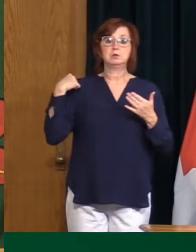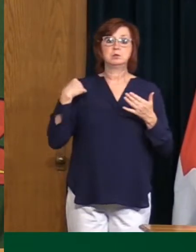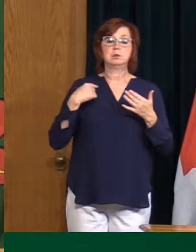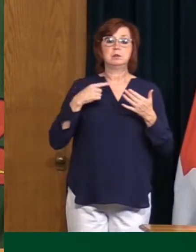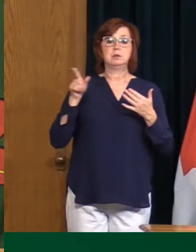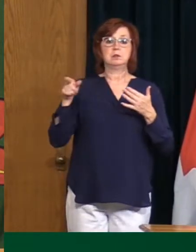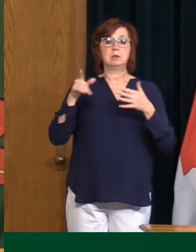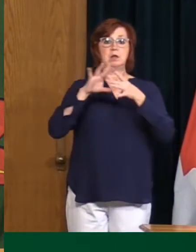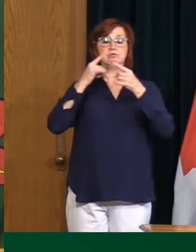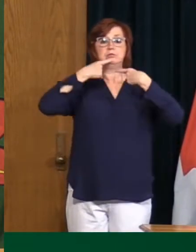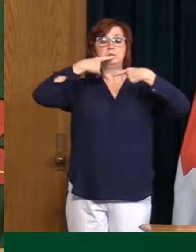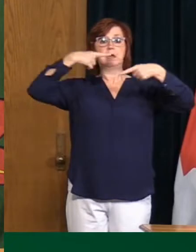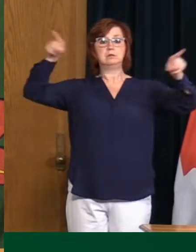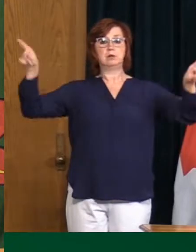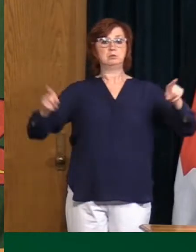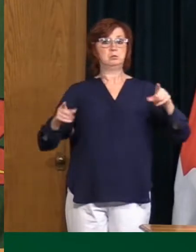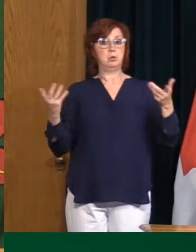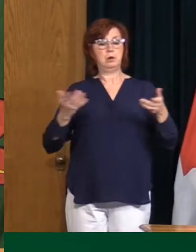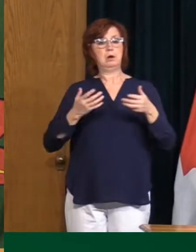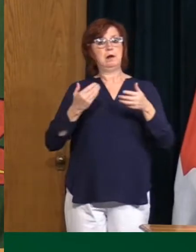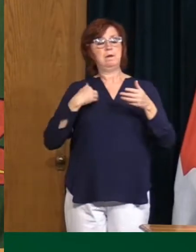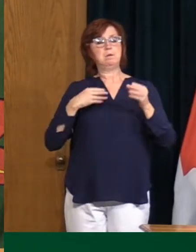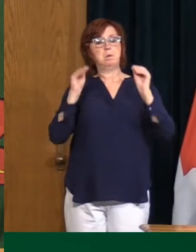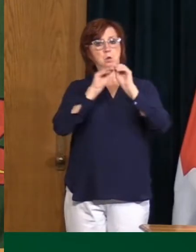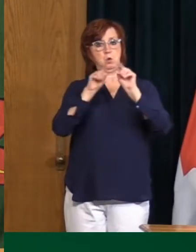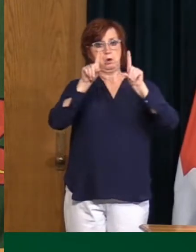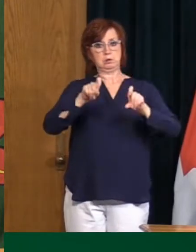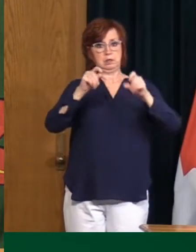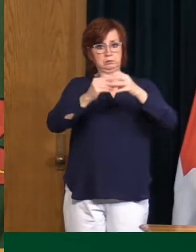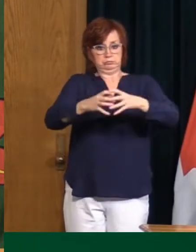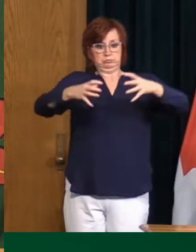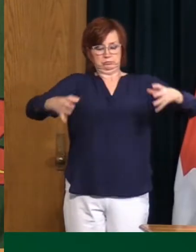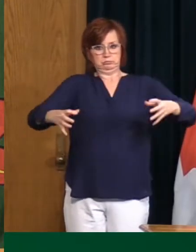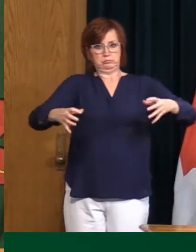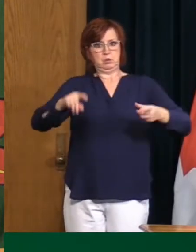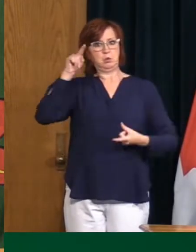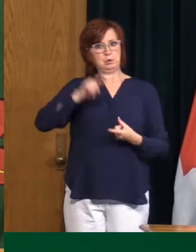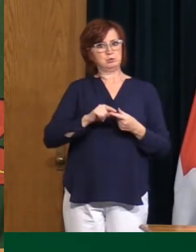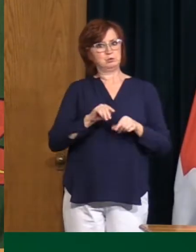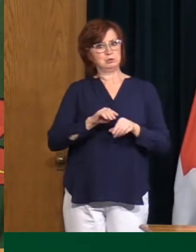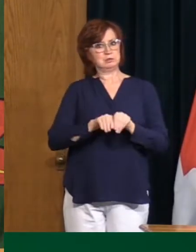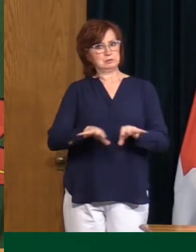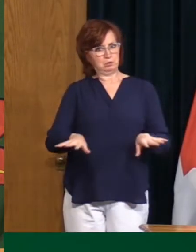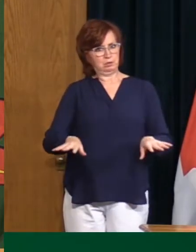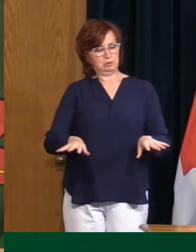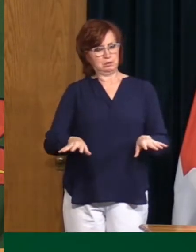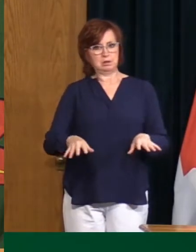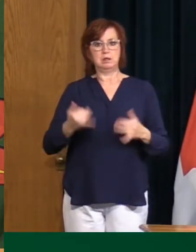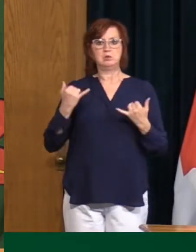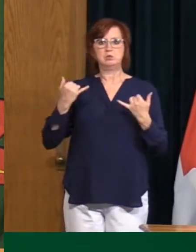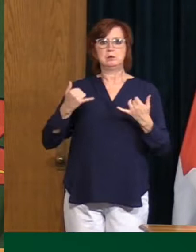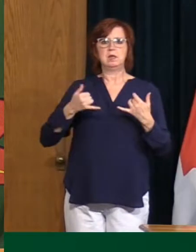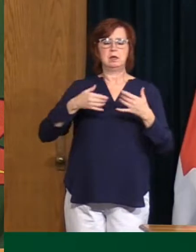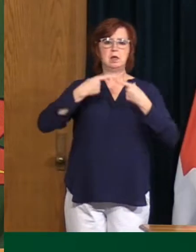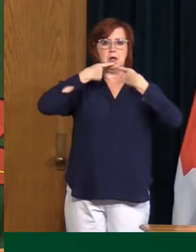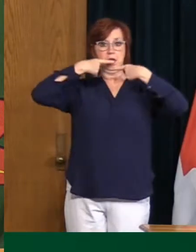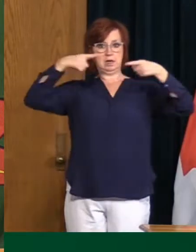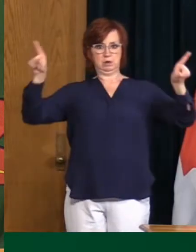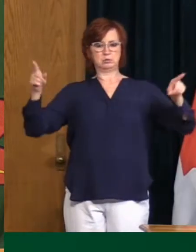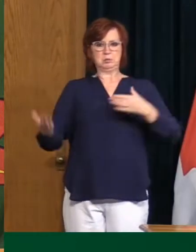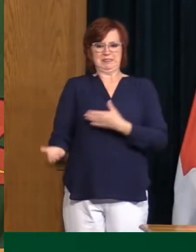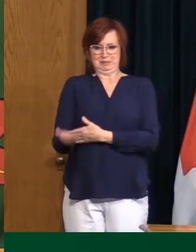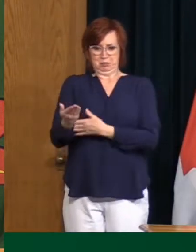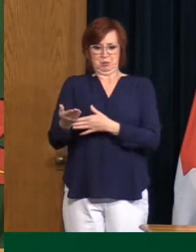Saskatchewan's residents as part of a strategy to limit the spread of COVID-19. Today, through our public service announcement, we provided